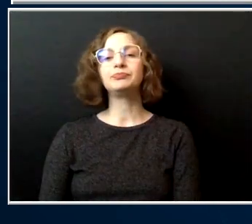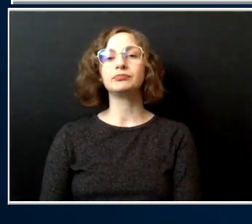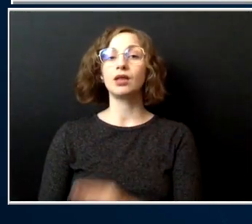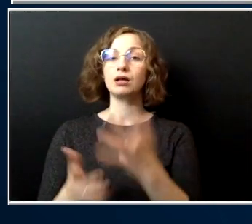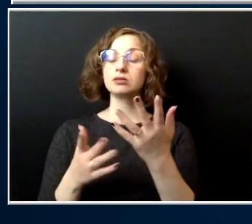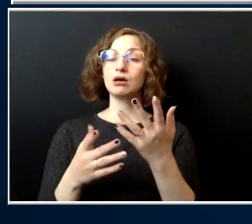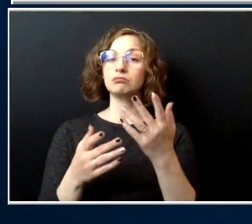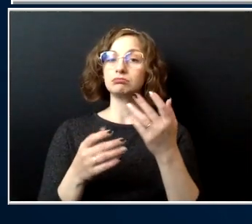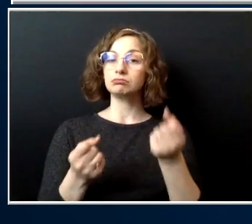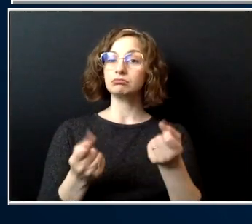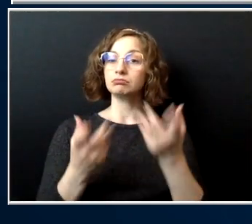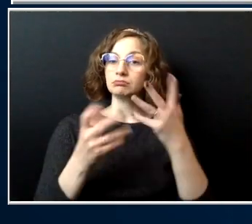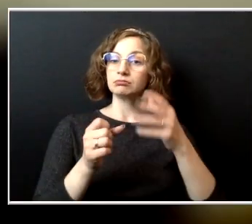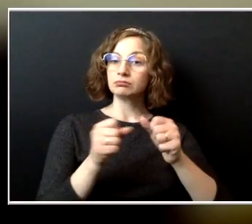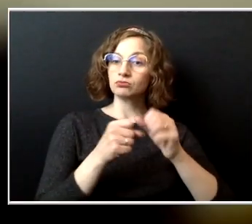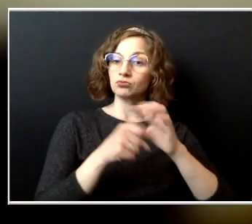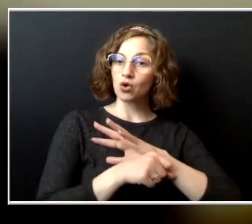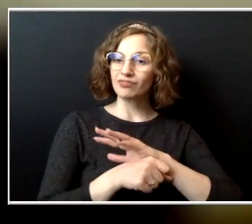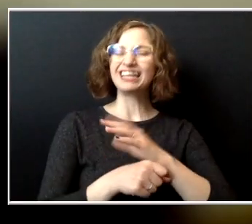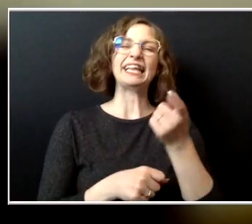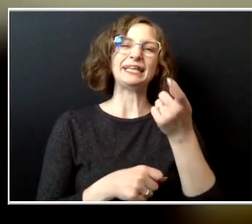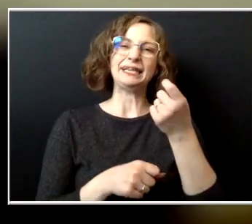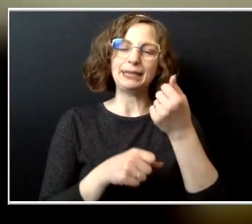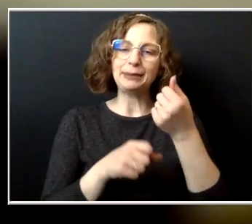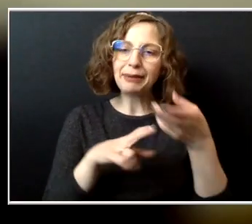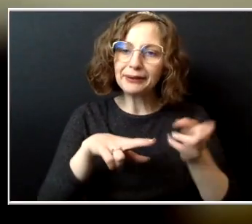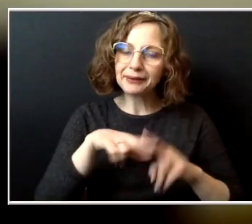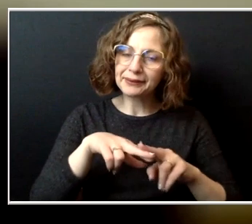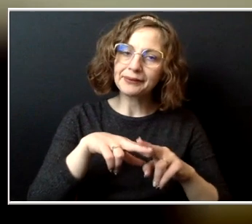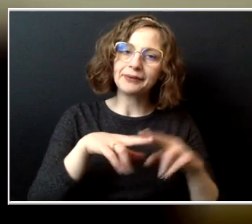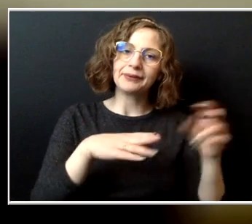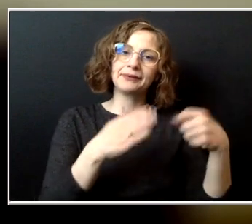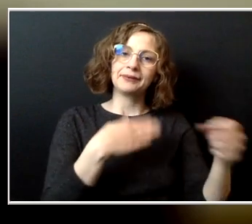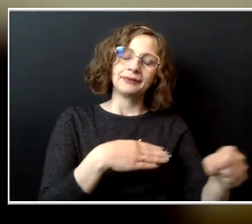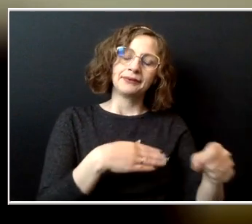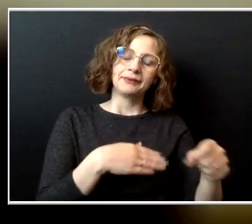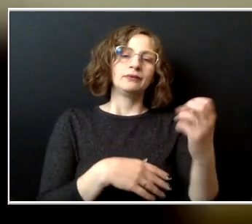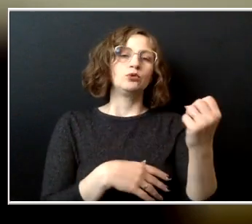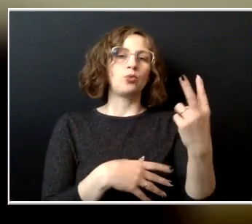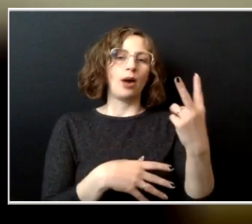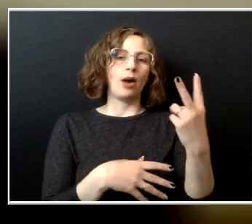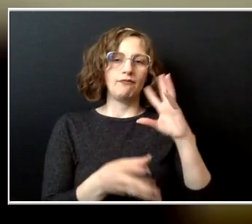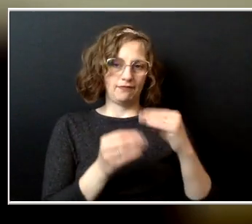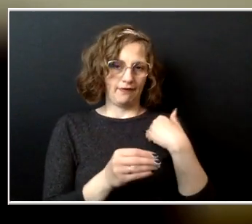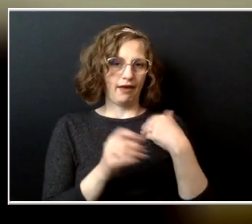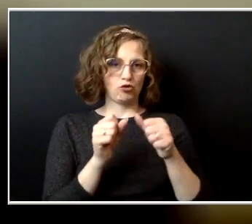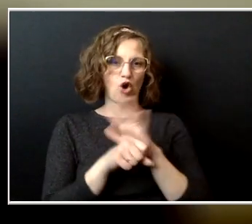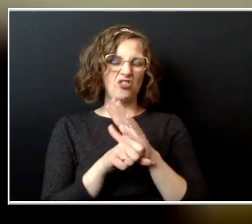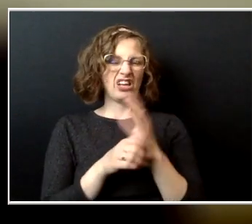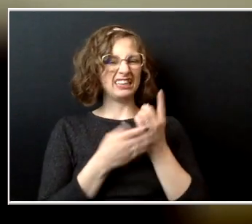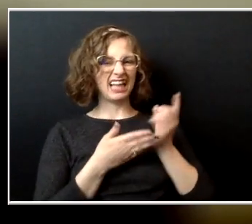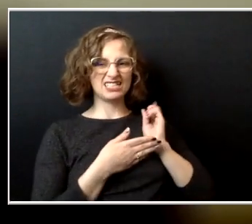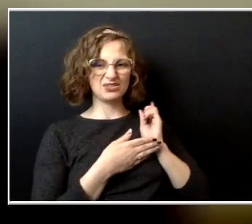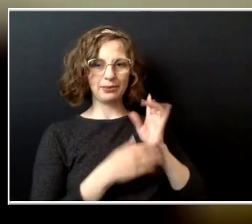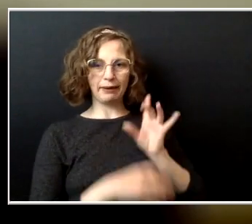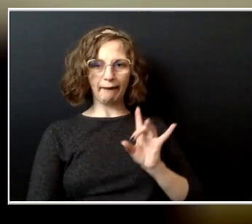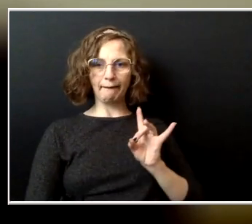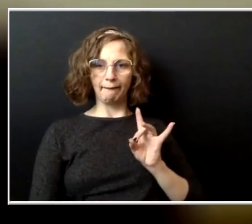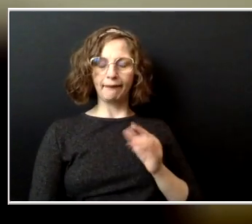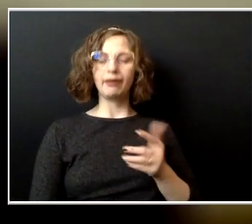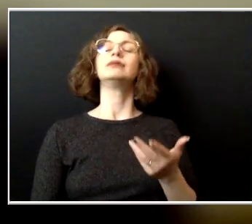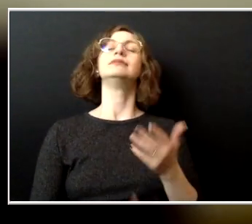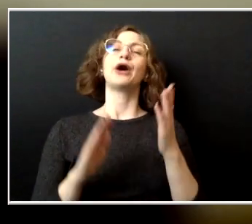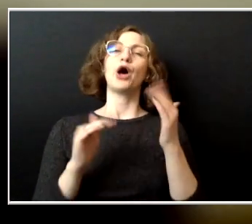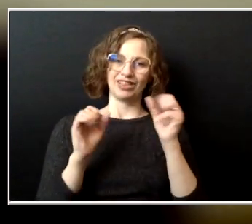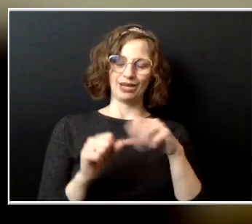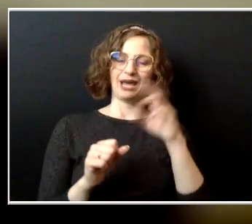the count a little bit up. 12 active patients in the hospital with COVID. We had been down in the single digits. Hopefully we can get back to those